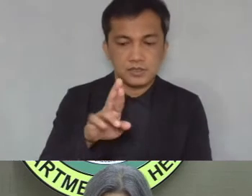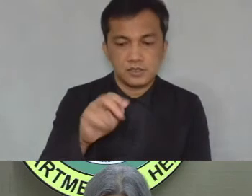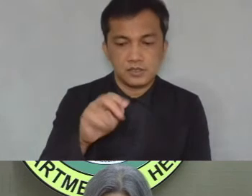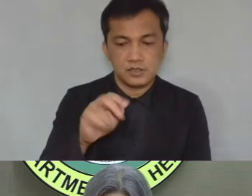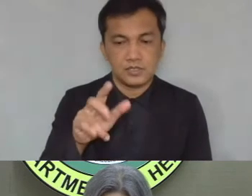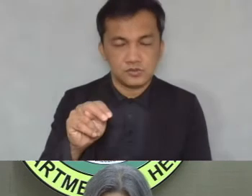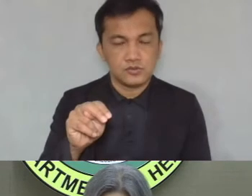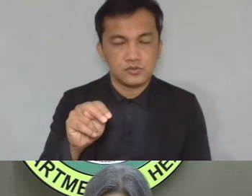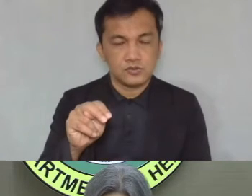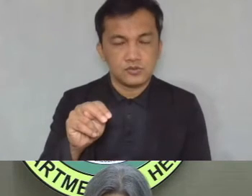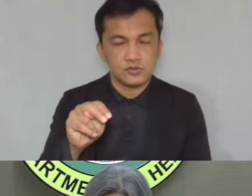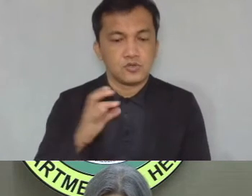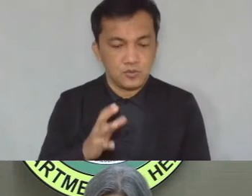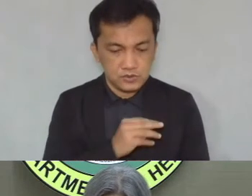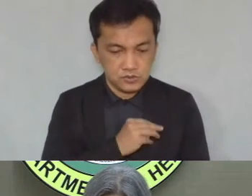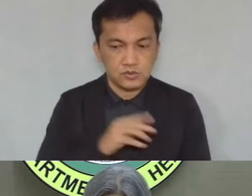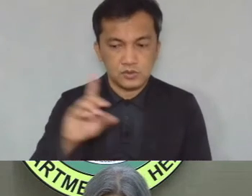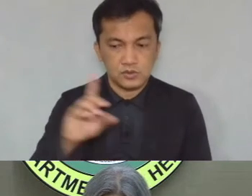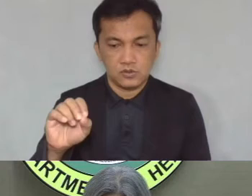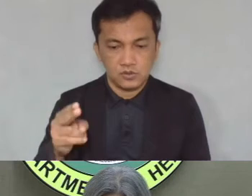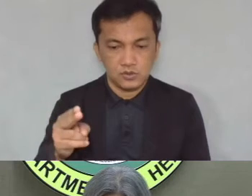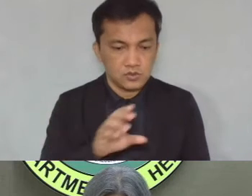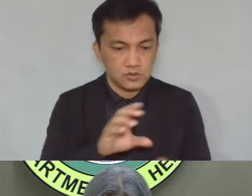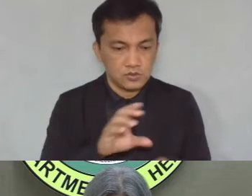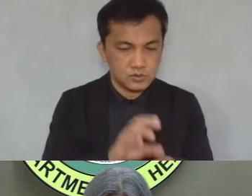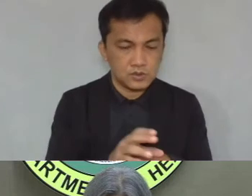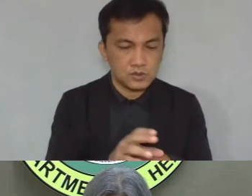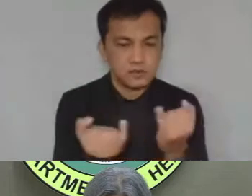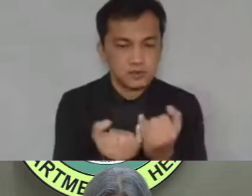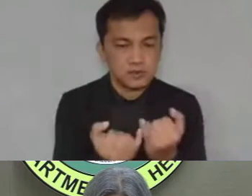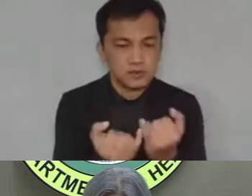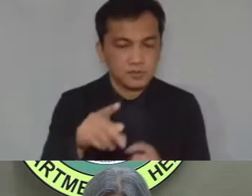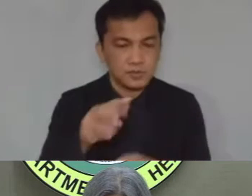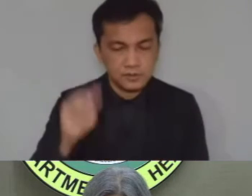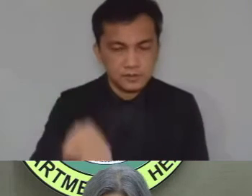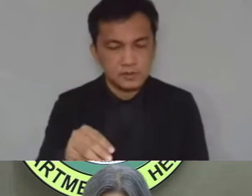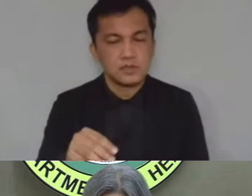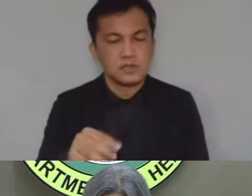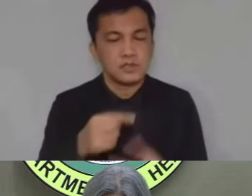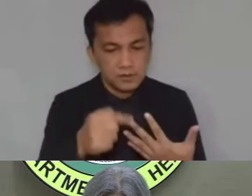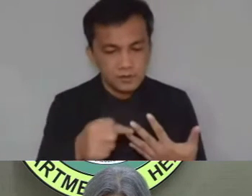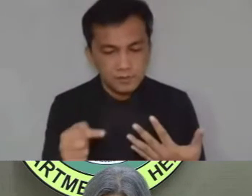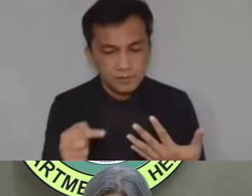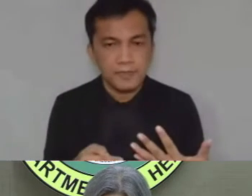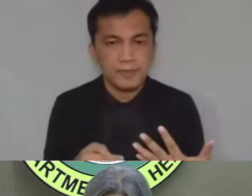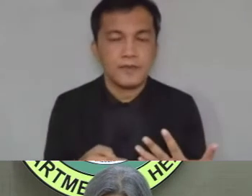PRC, the Philippine Regulation Commission, and DOH, in consultation with PhilHealth, UP